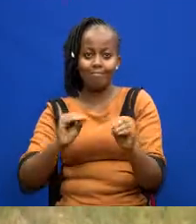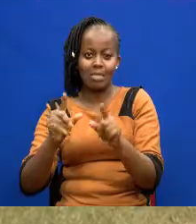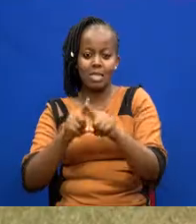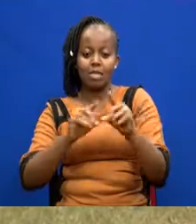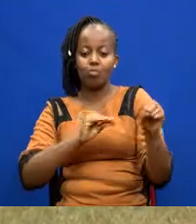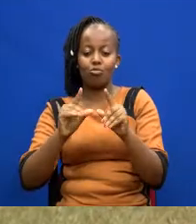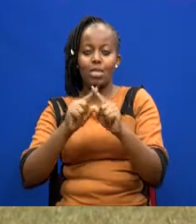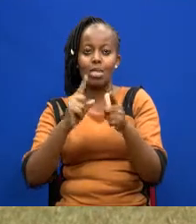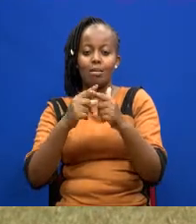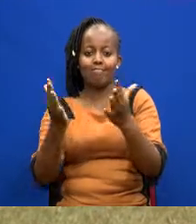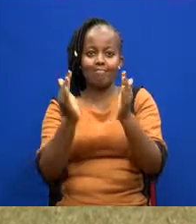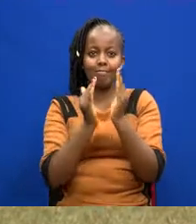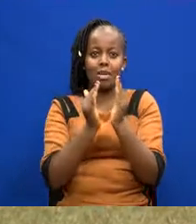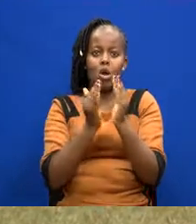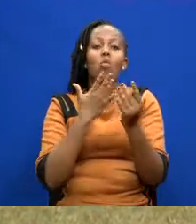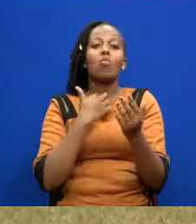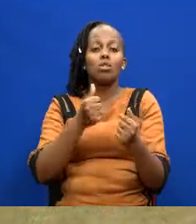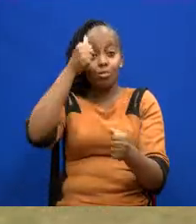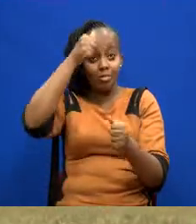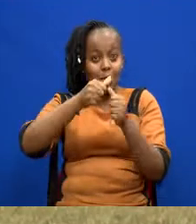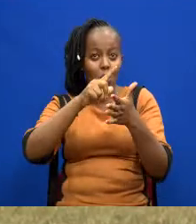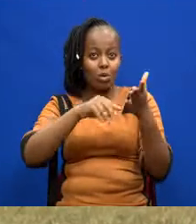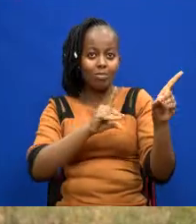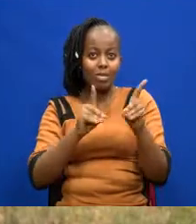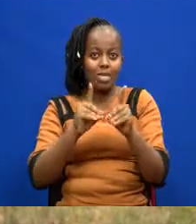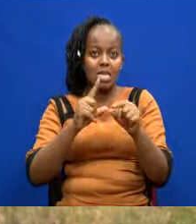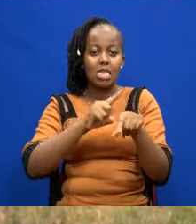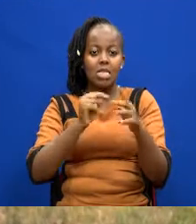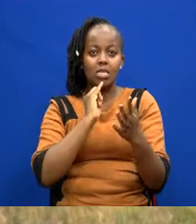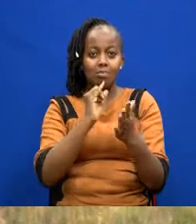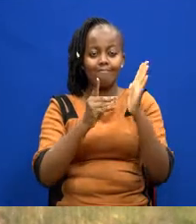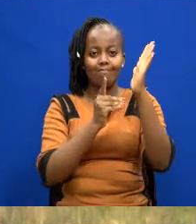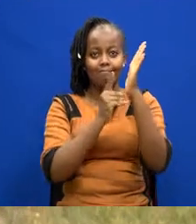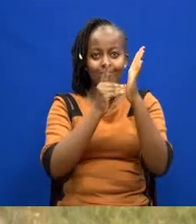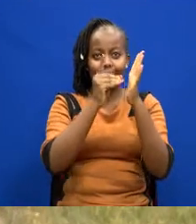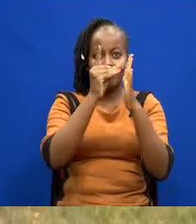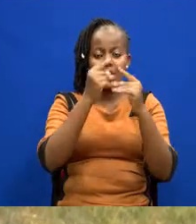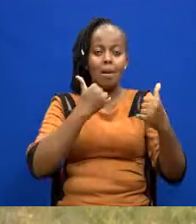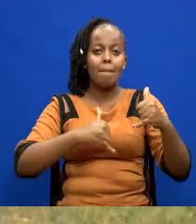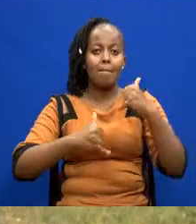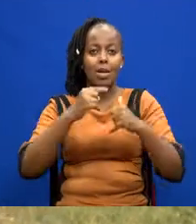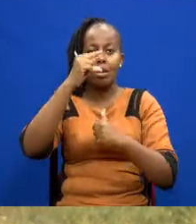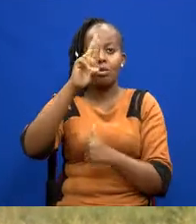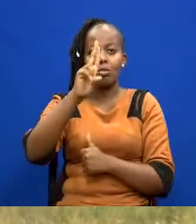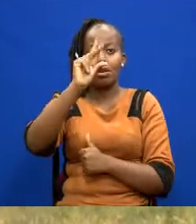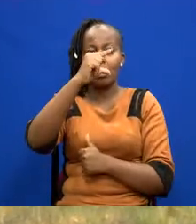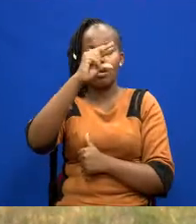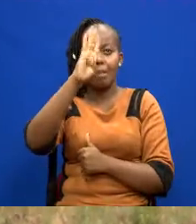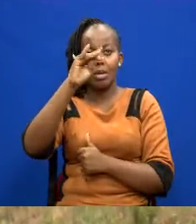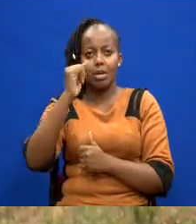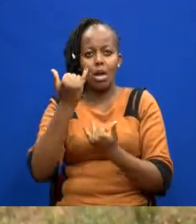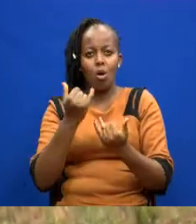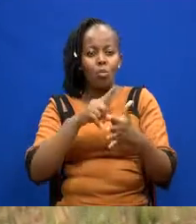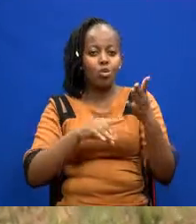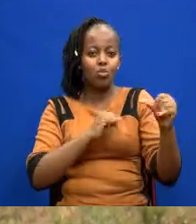passing and catching. A recap of passing and catching is a development into the game of rugby. In contact